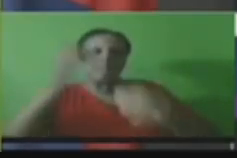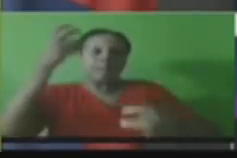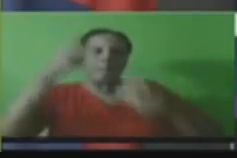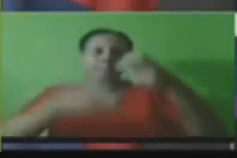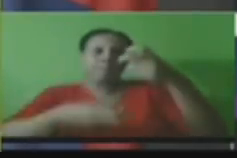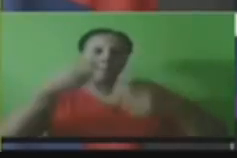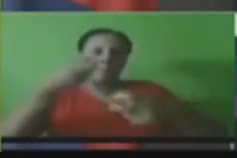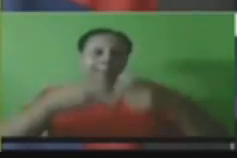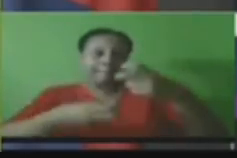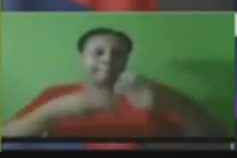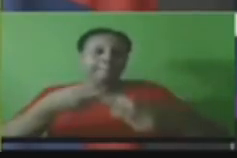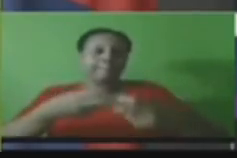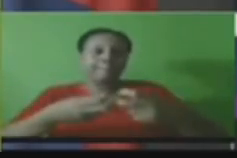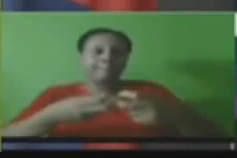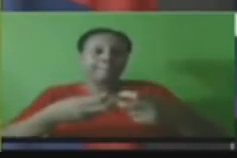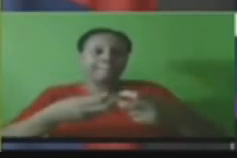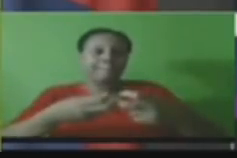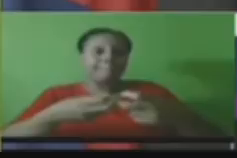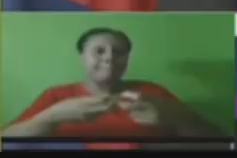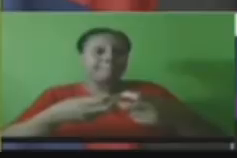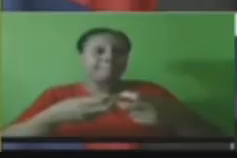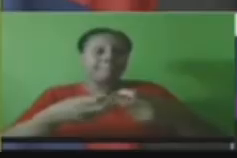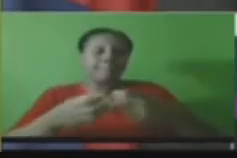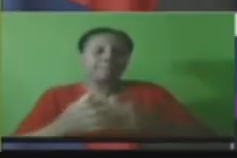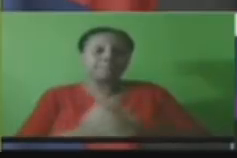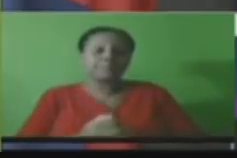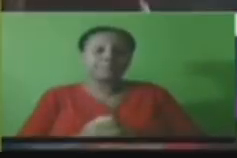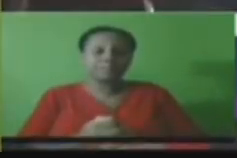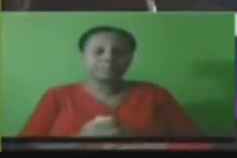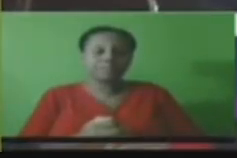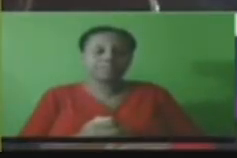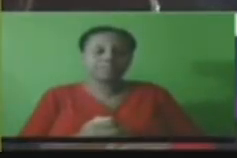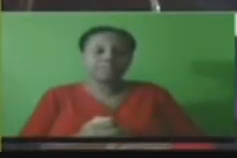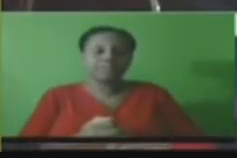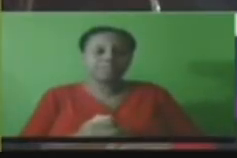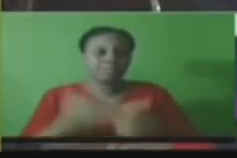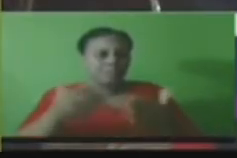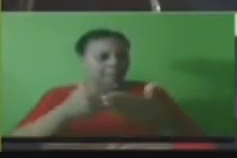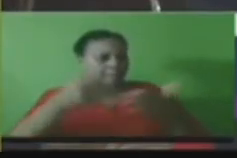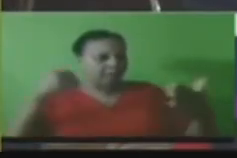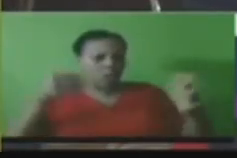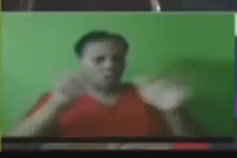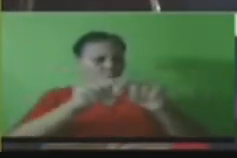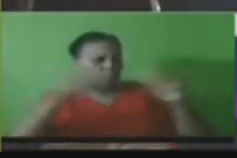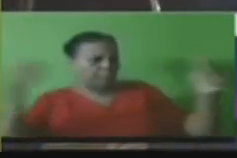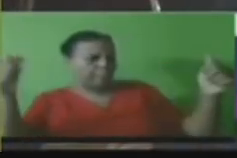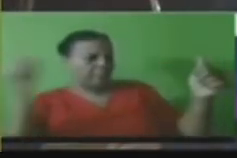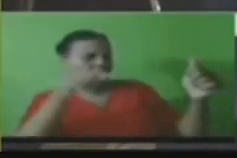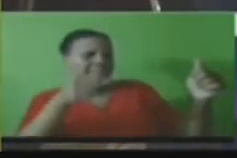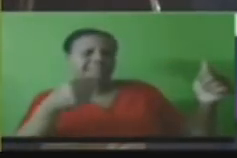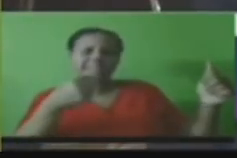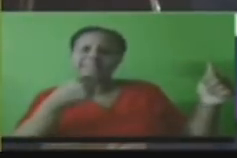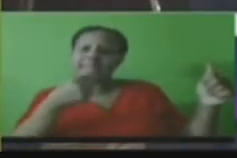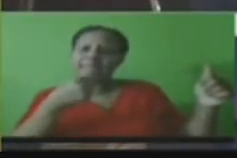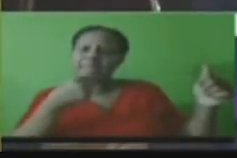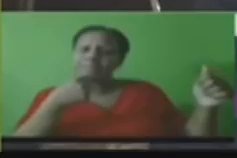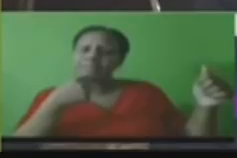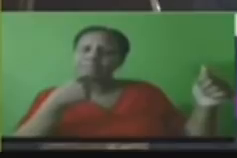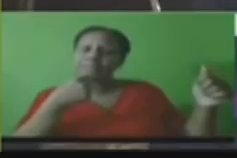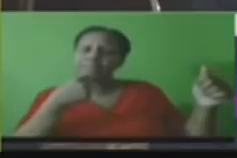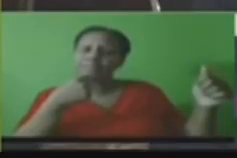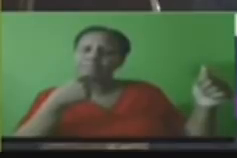Minister. Minister, there was an article in the Guardian media today that claimed that the Atlantic LNG's Train 1